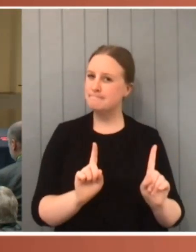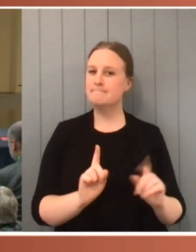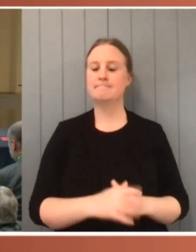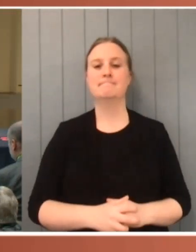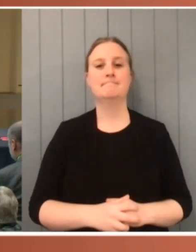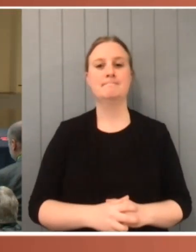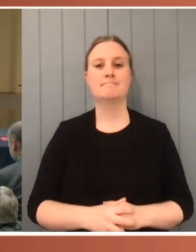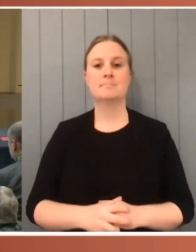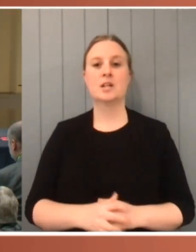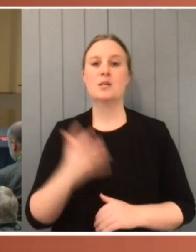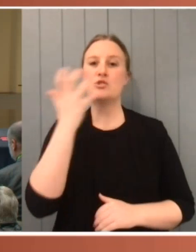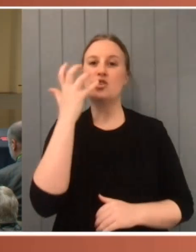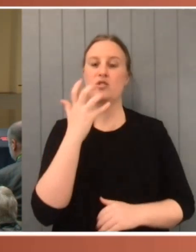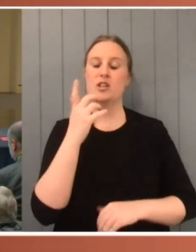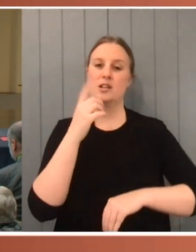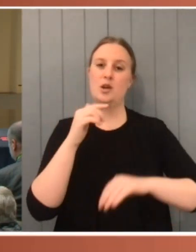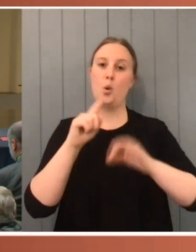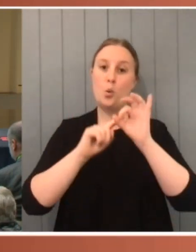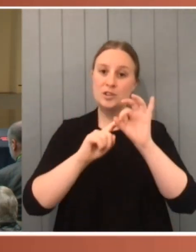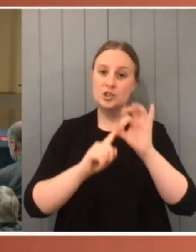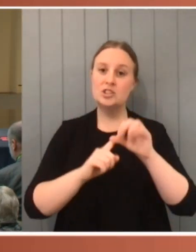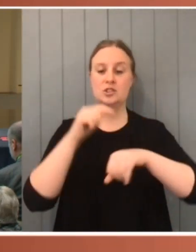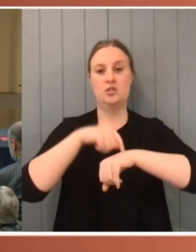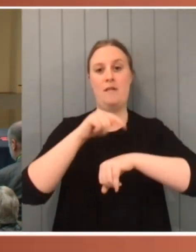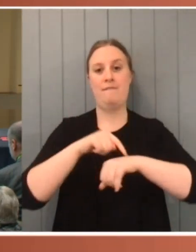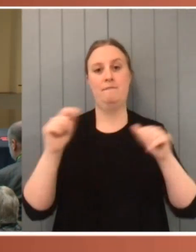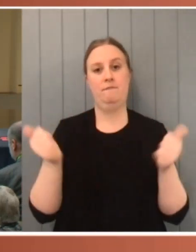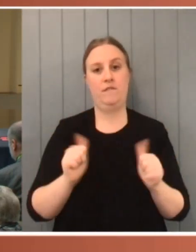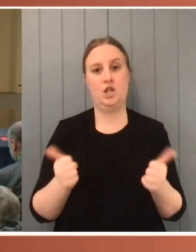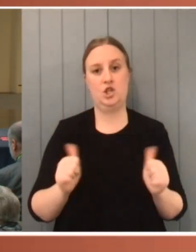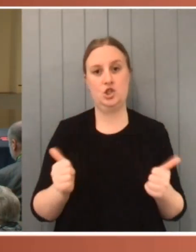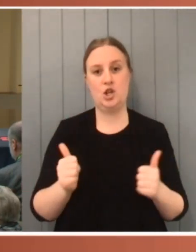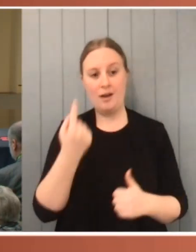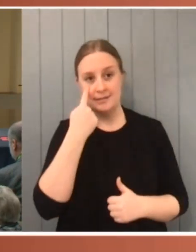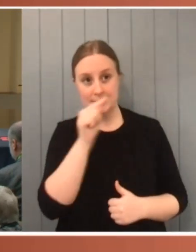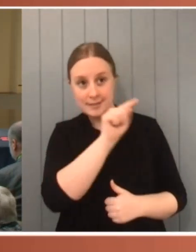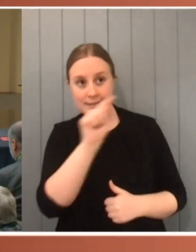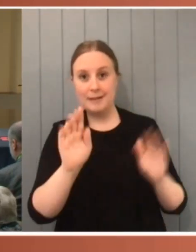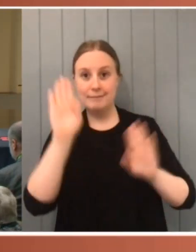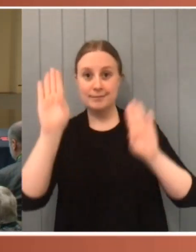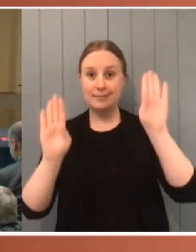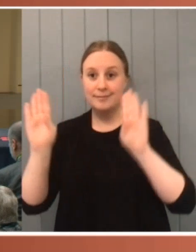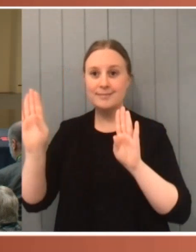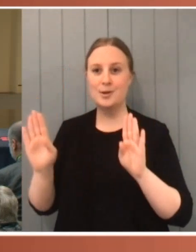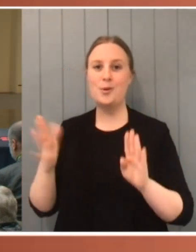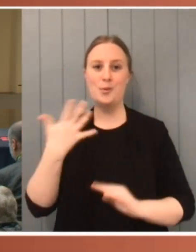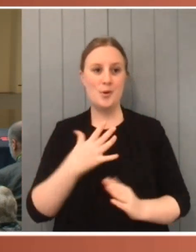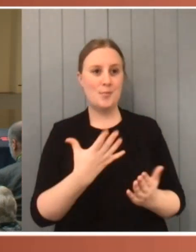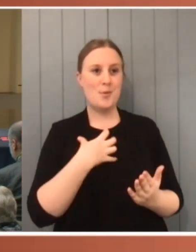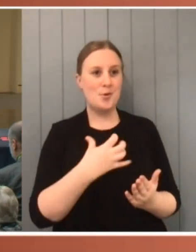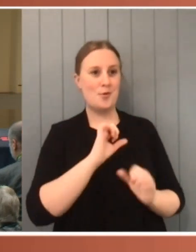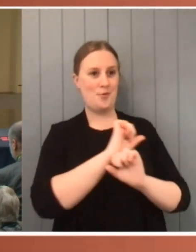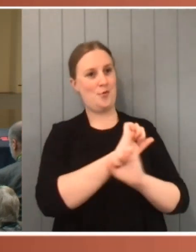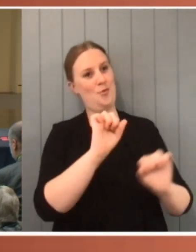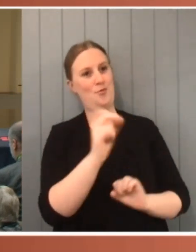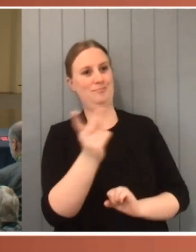questions. I can see that we have some demand for more of your wonderful remarks and thoughts. So thank you